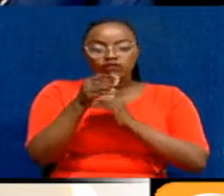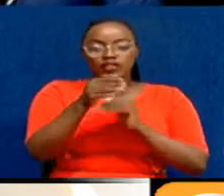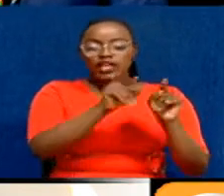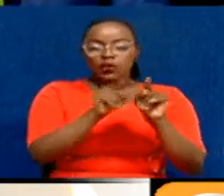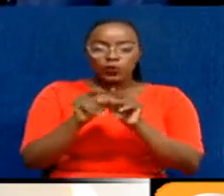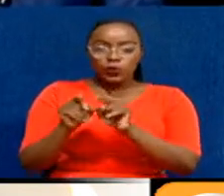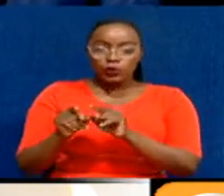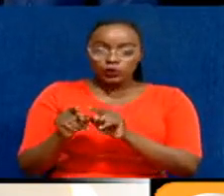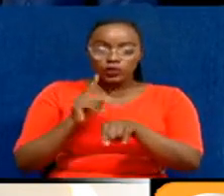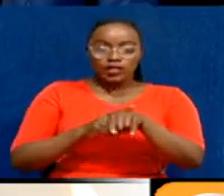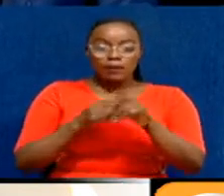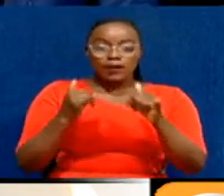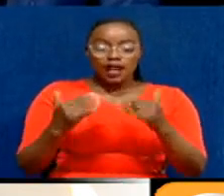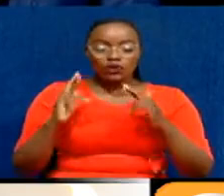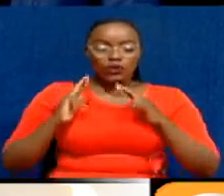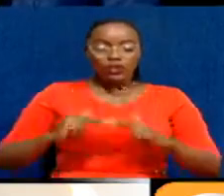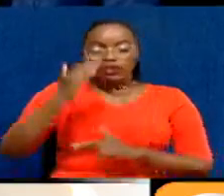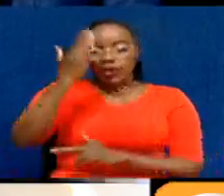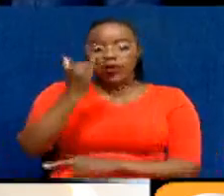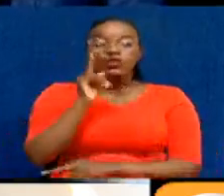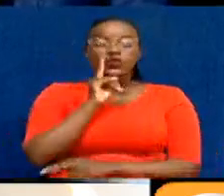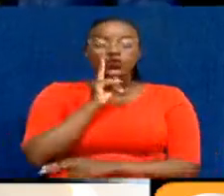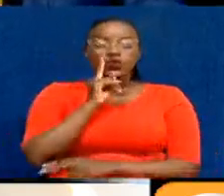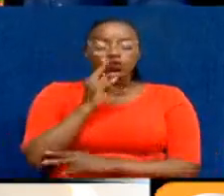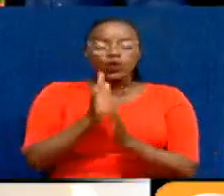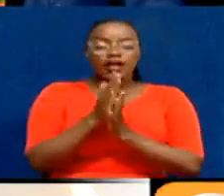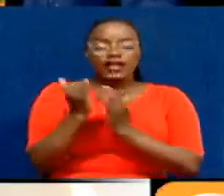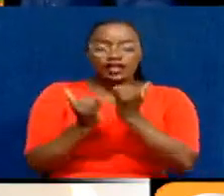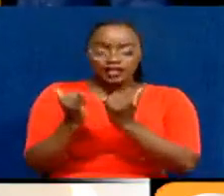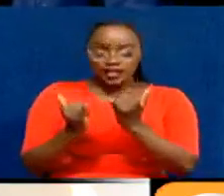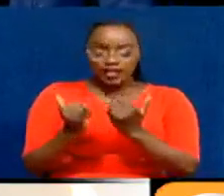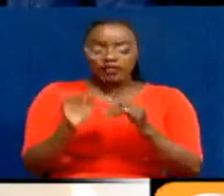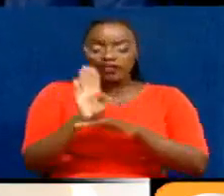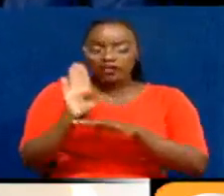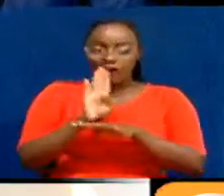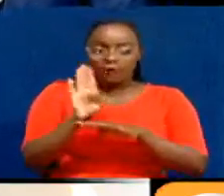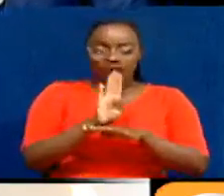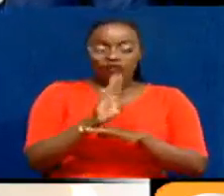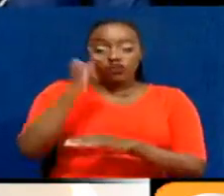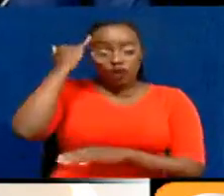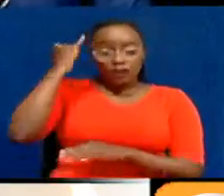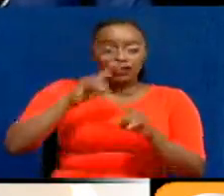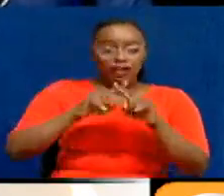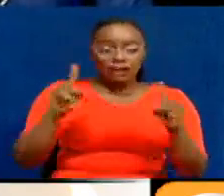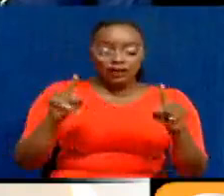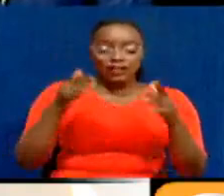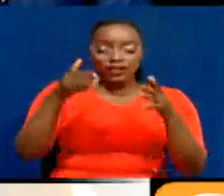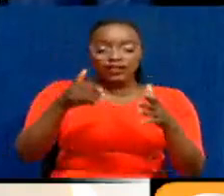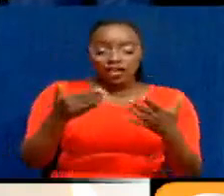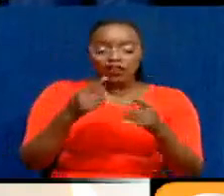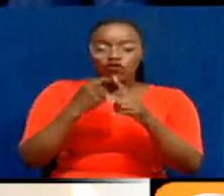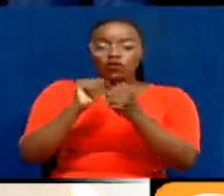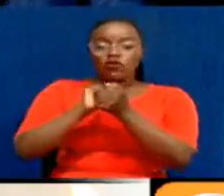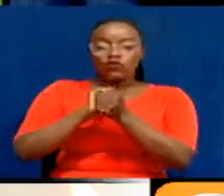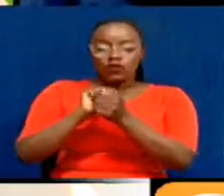Yvonne, it's time to take a rest, because tomorrow and Saturday will be as busy as you can imagine. But I've been here since